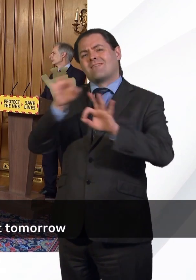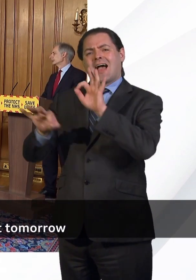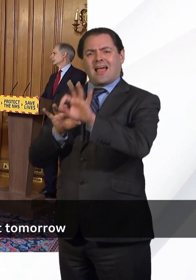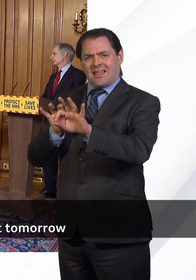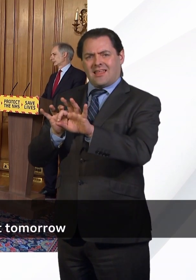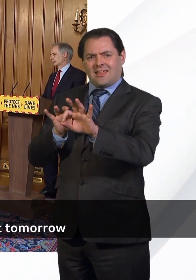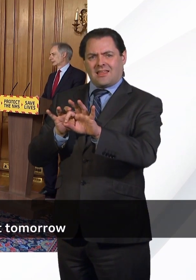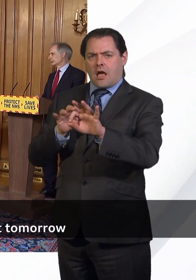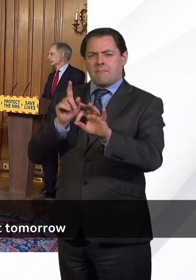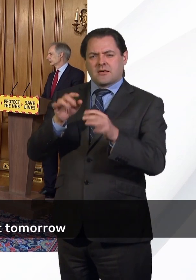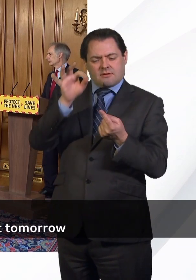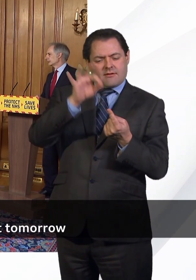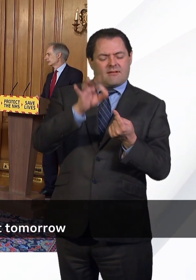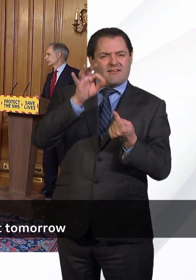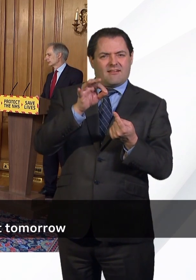lab-based rather than the